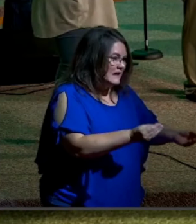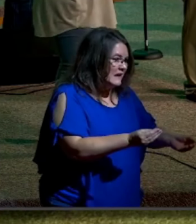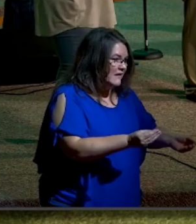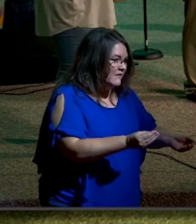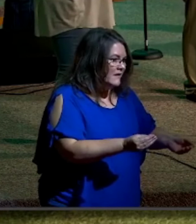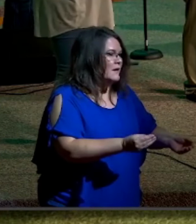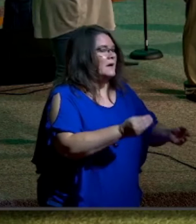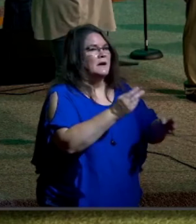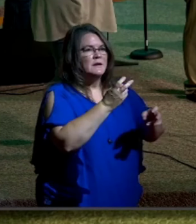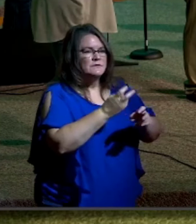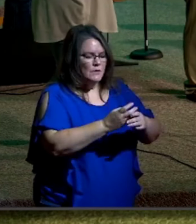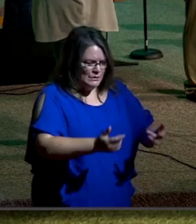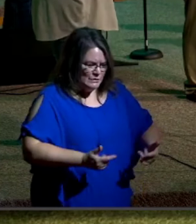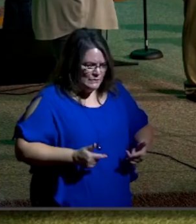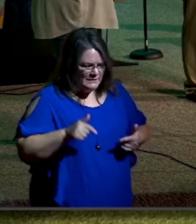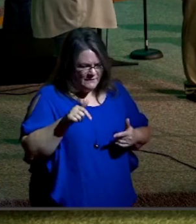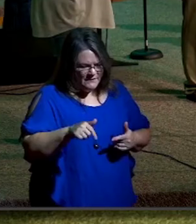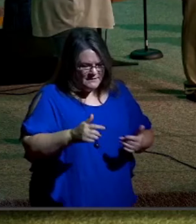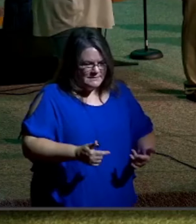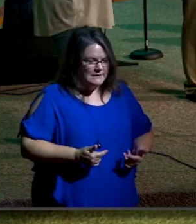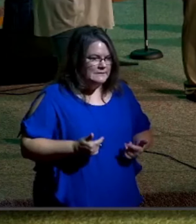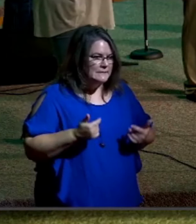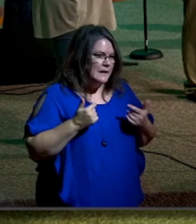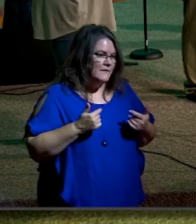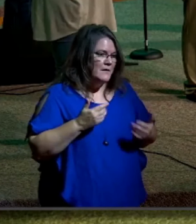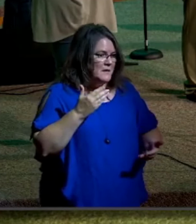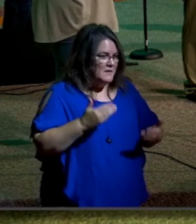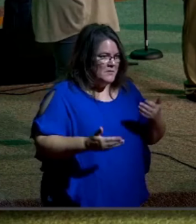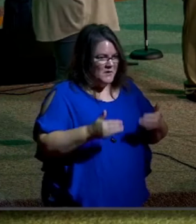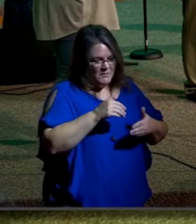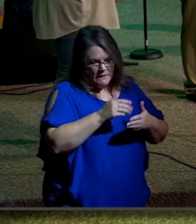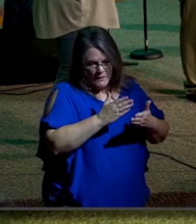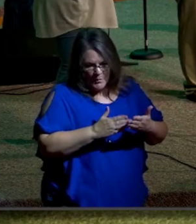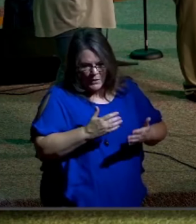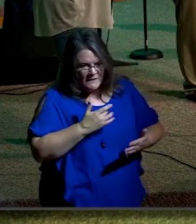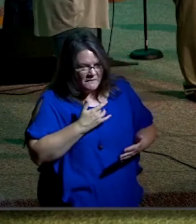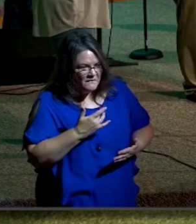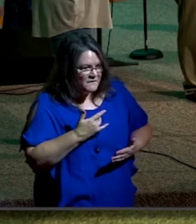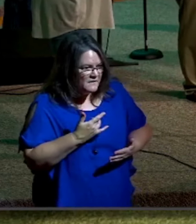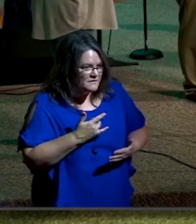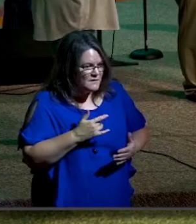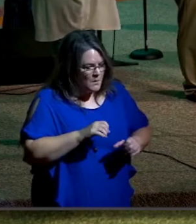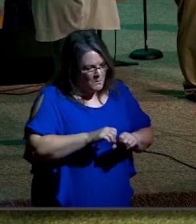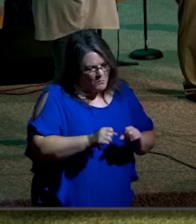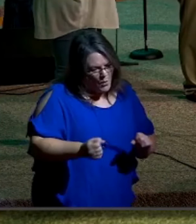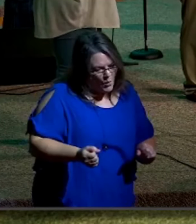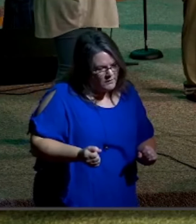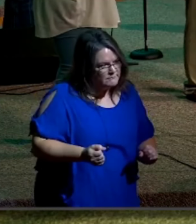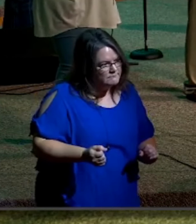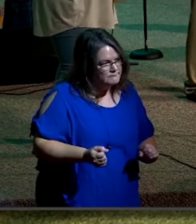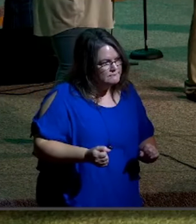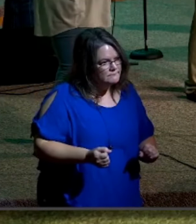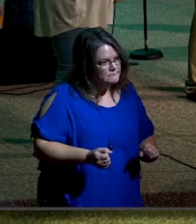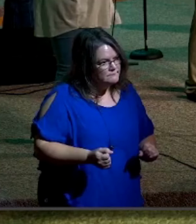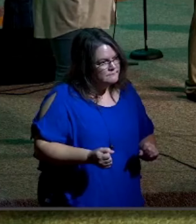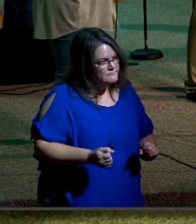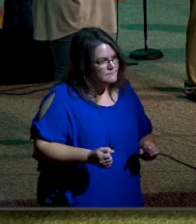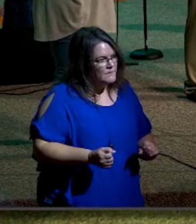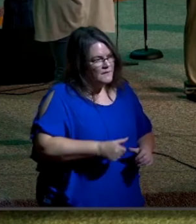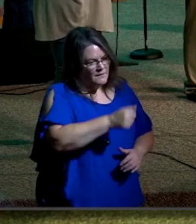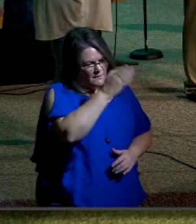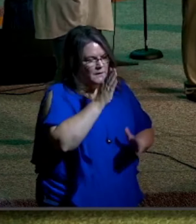to live out this life. Maybe they're in the part where it feels like they've been broken. God, I just pray today